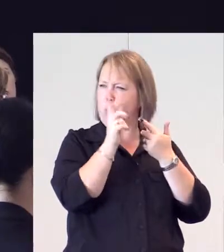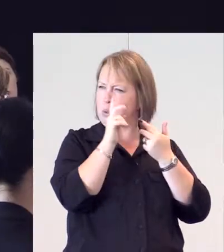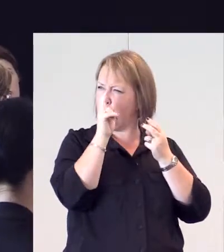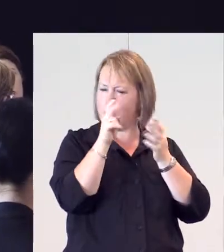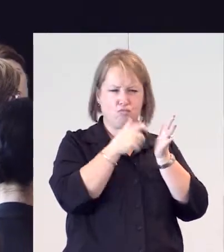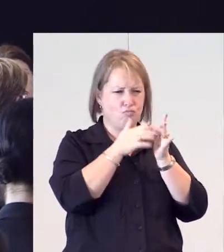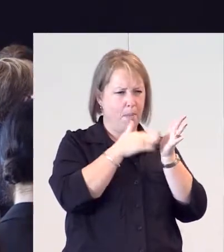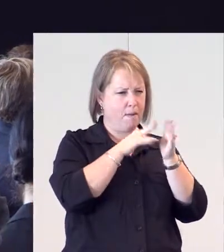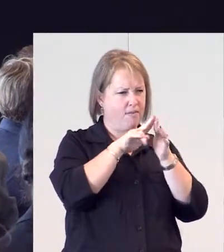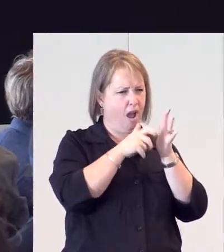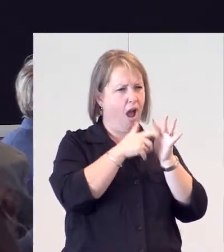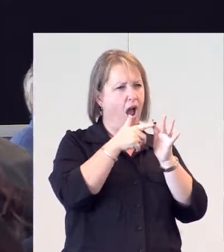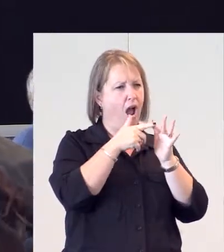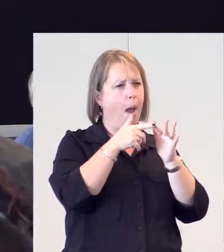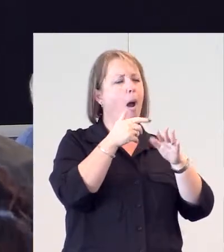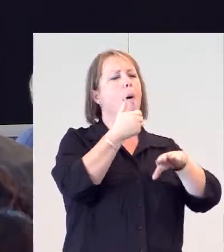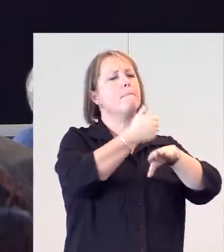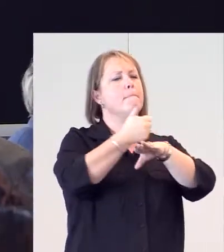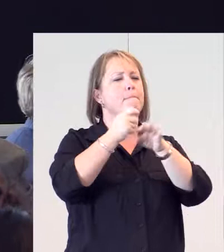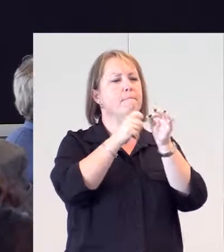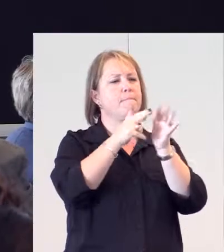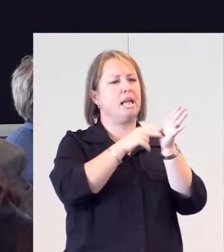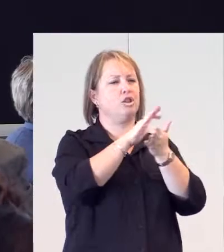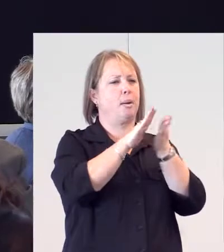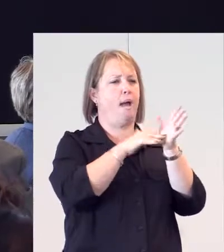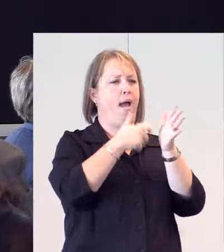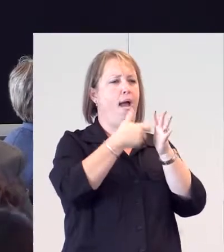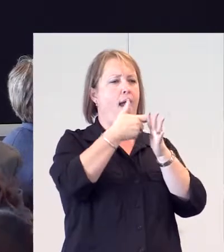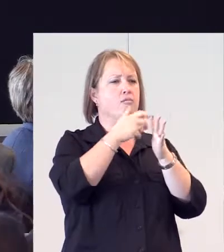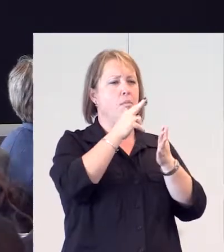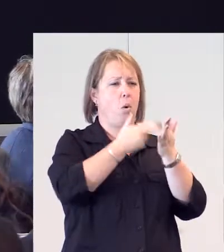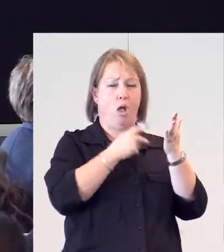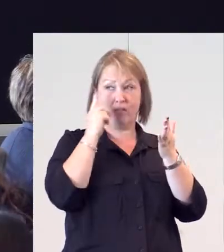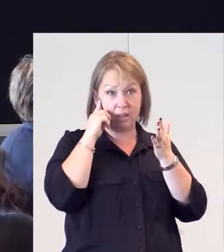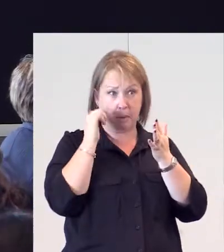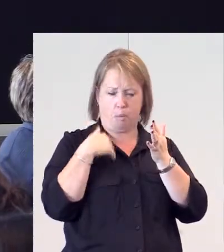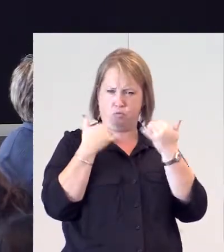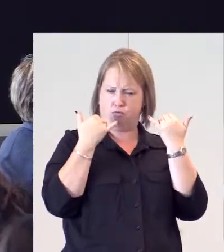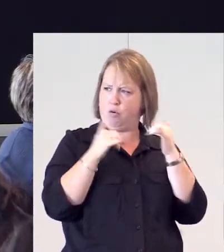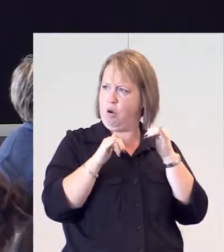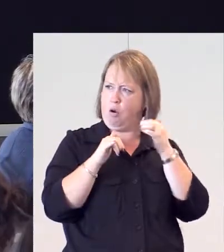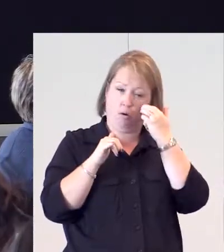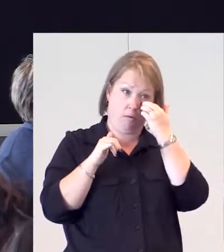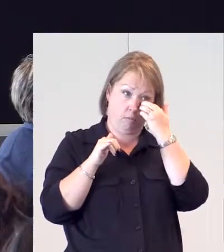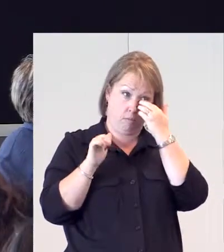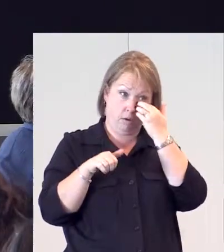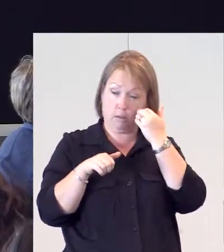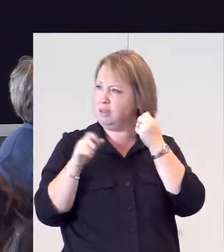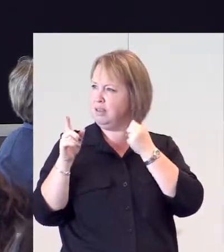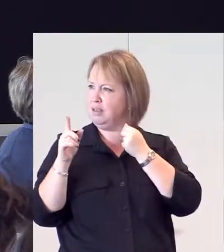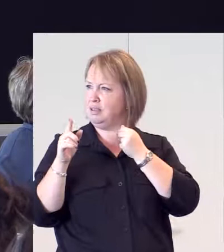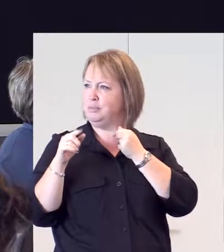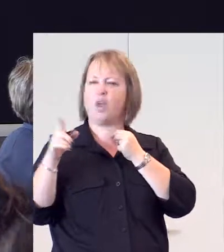called? The rimfire report, benchmarking report, wasn't it? And it was about, correct me if I'm wrong, actually, I'll just get you tell them.